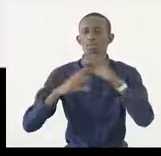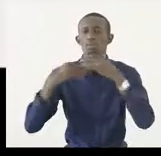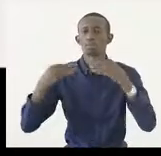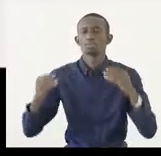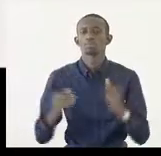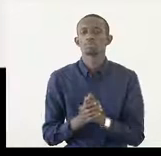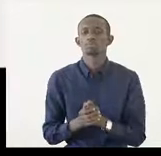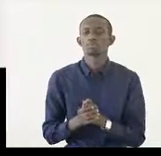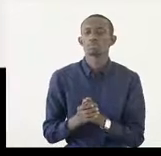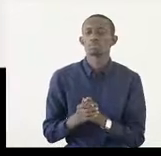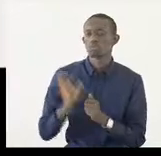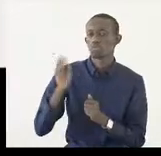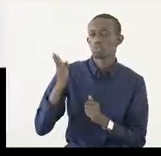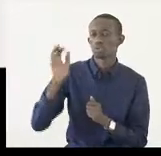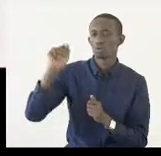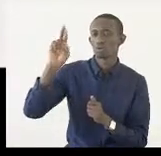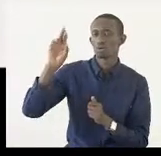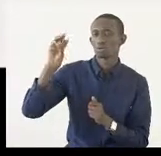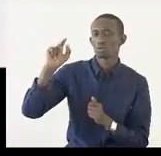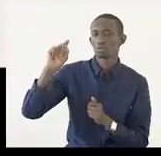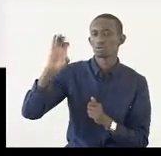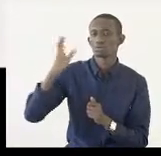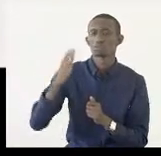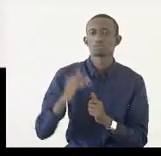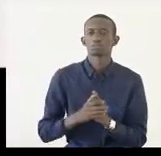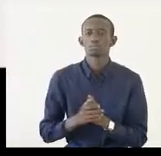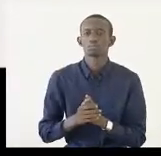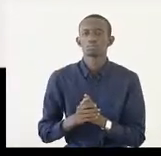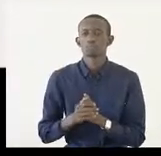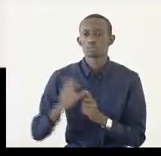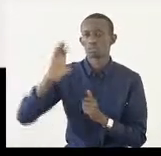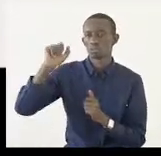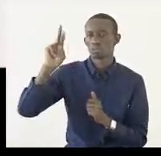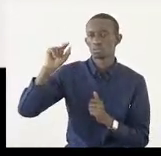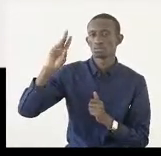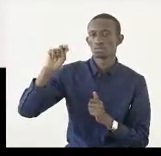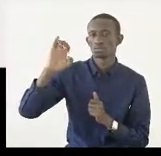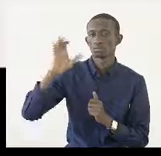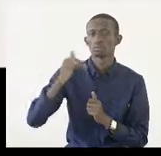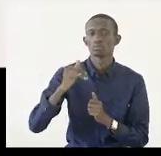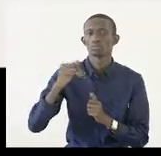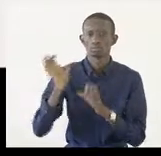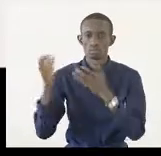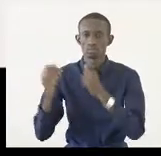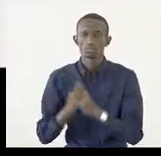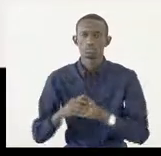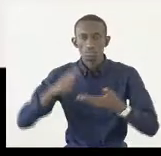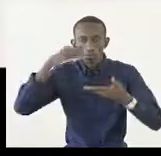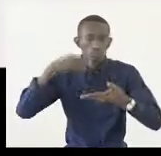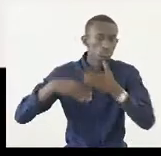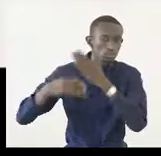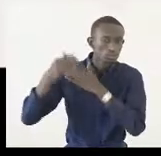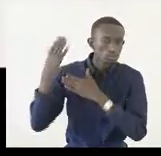of aromatic carbonyl compounds. In the previous lesson, remember, we were talking about the